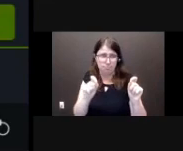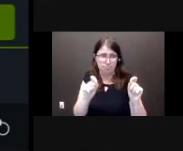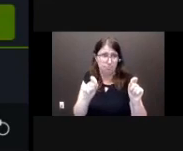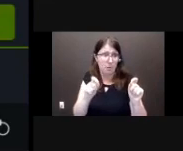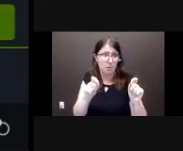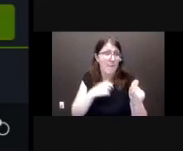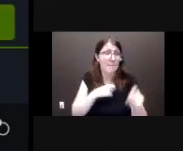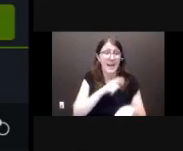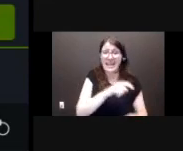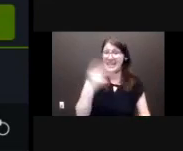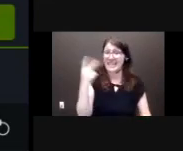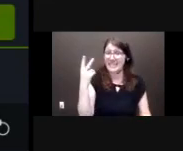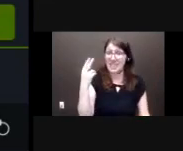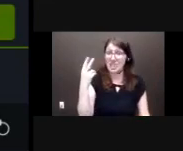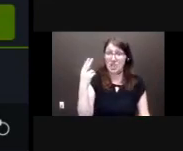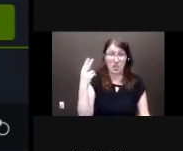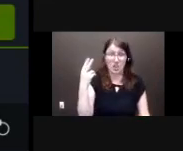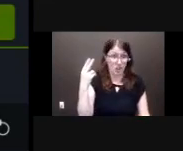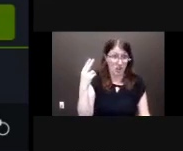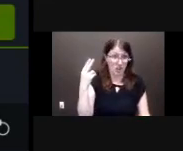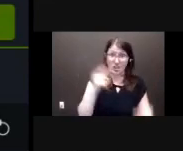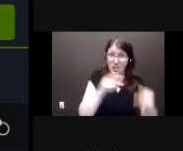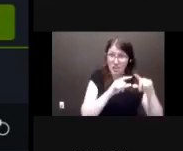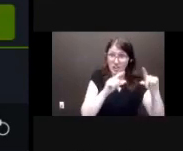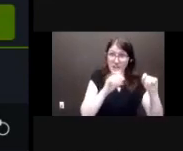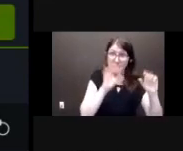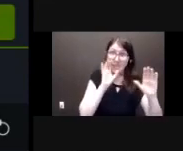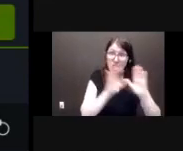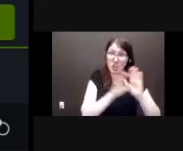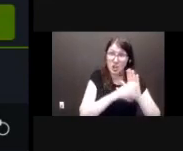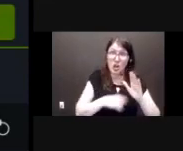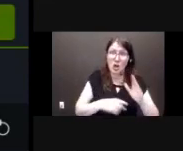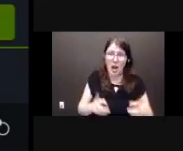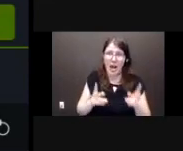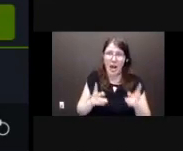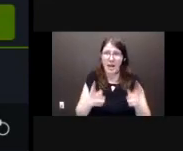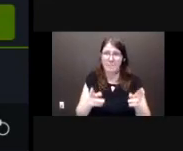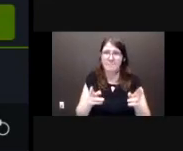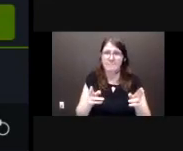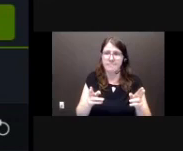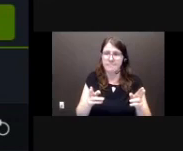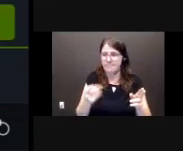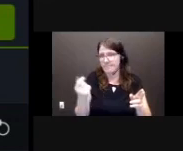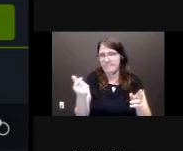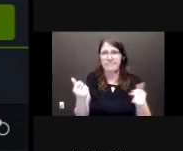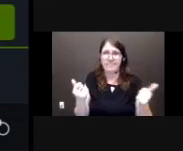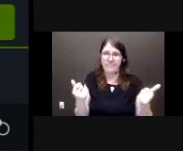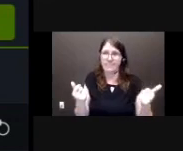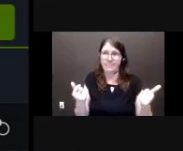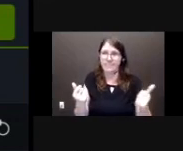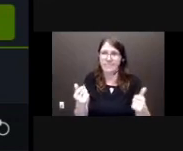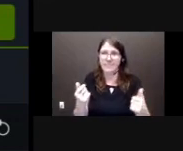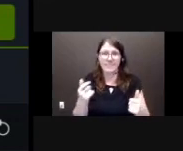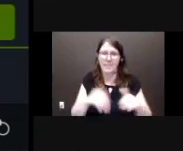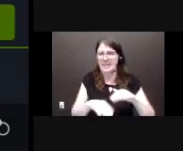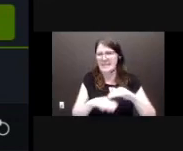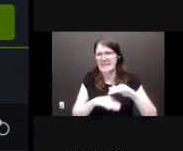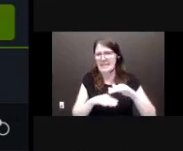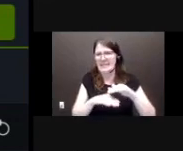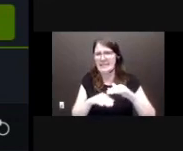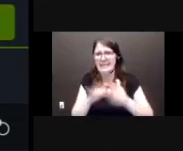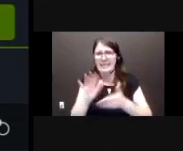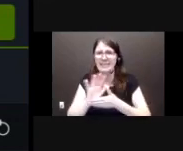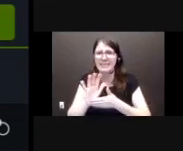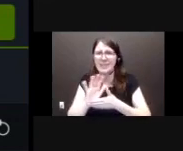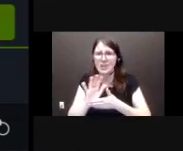here. That particular area will be removed, and that's it. So this was the very first thing, I think the basics when we are editing a video, we make bloopers,